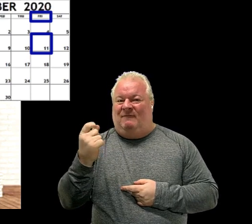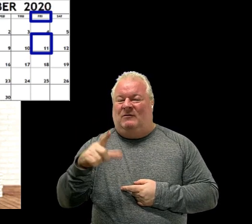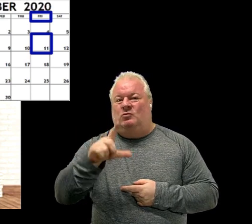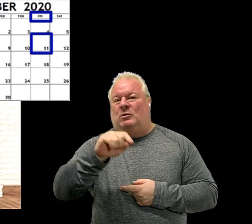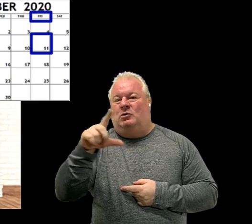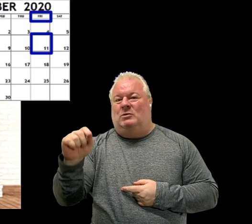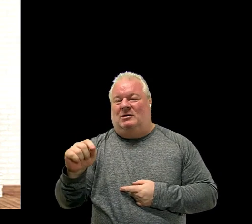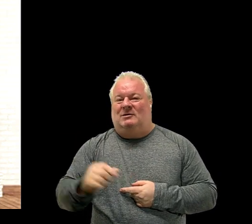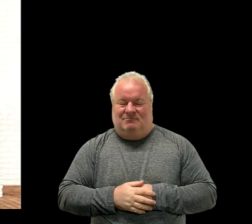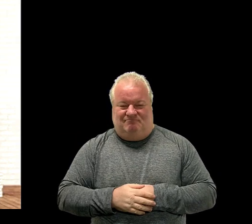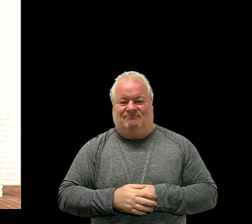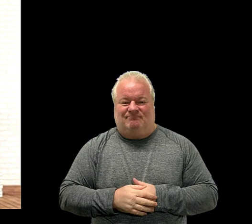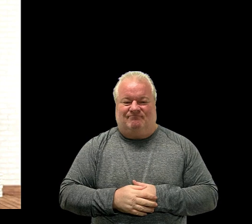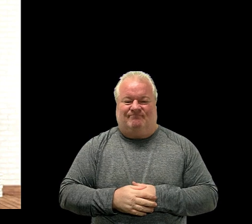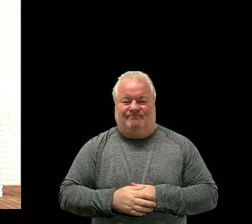2020.